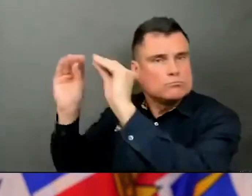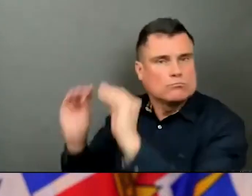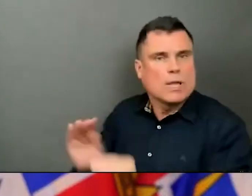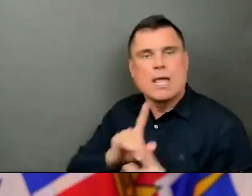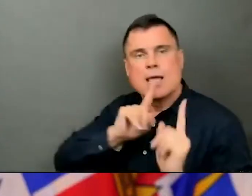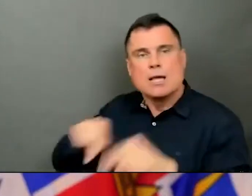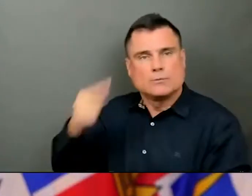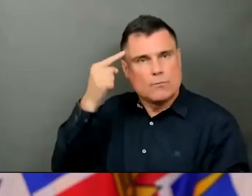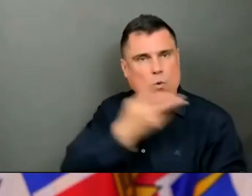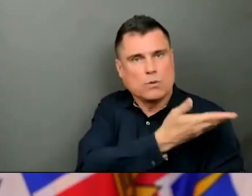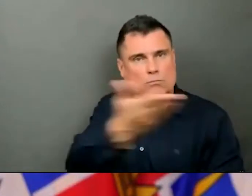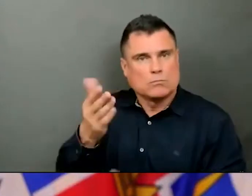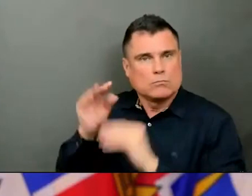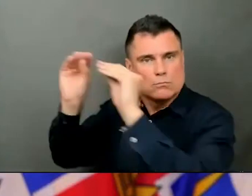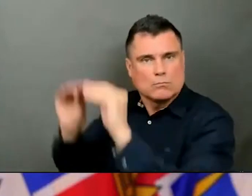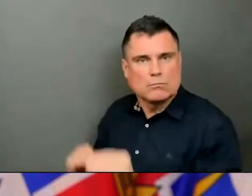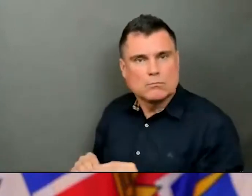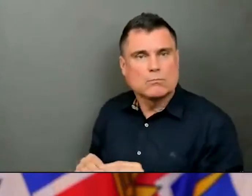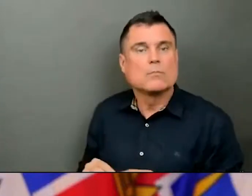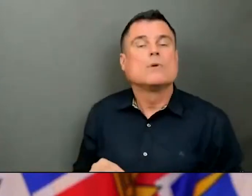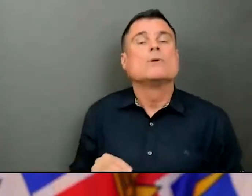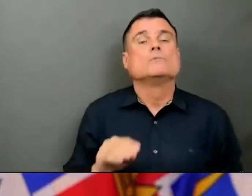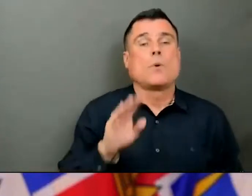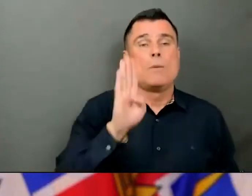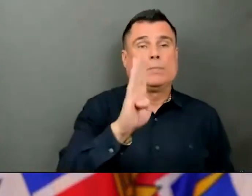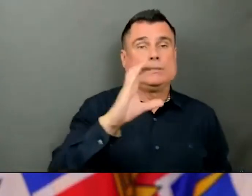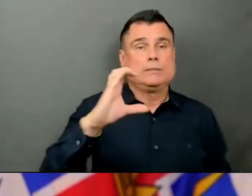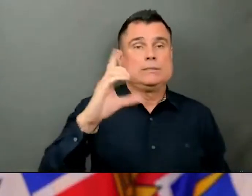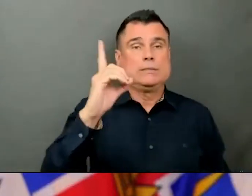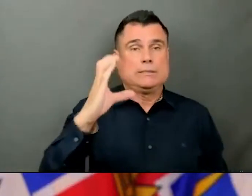CDC website, the COVID-19 survey, and I